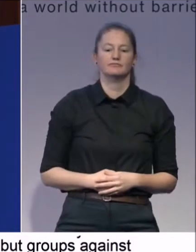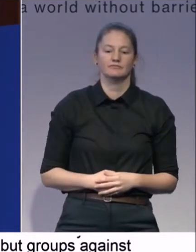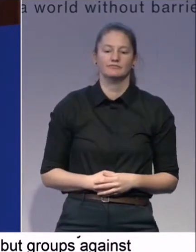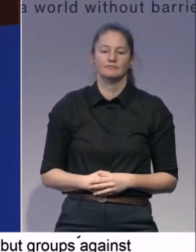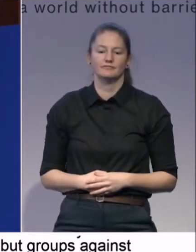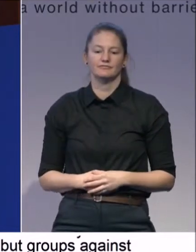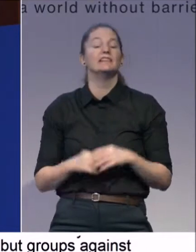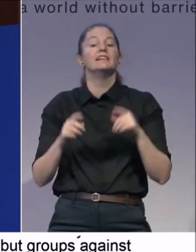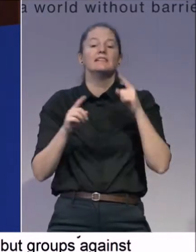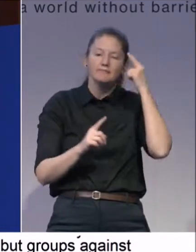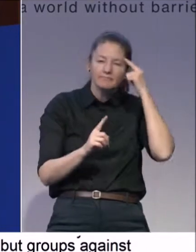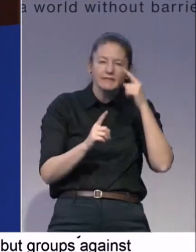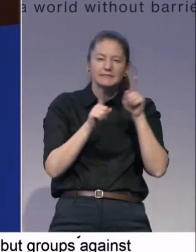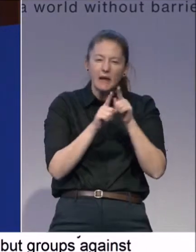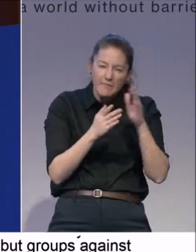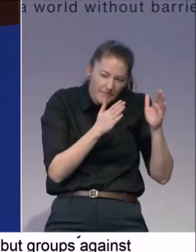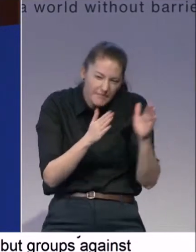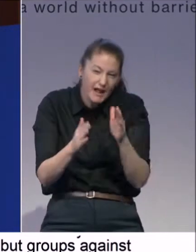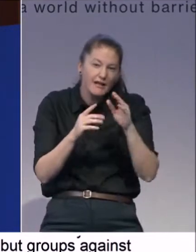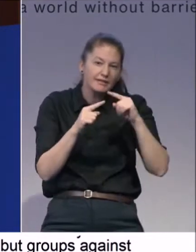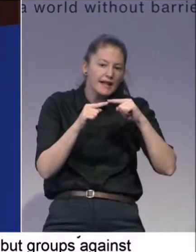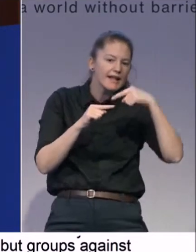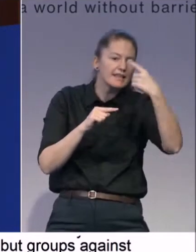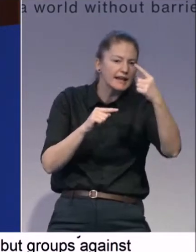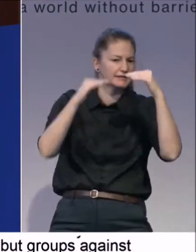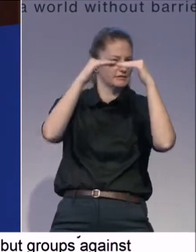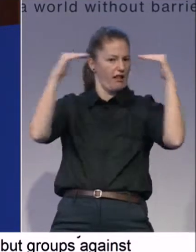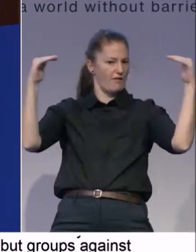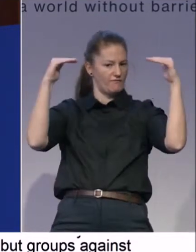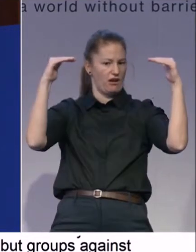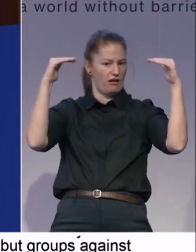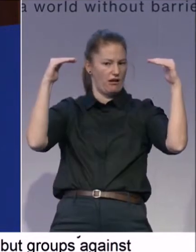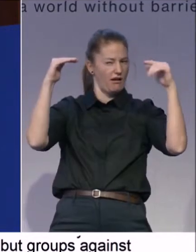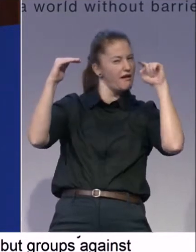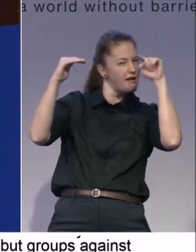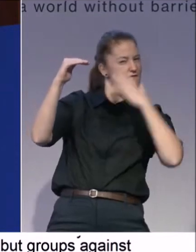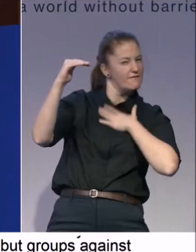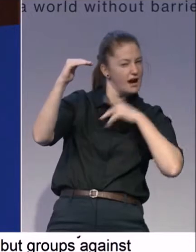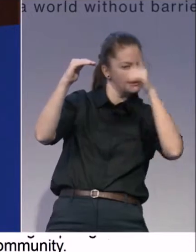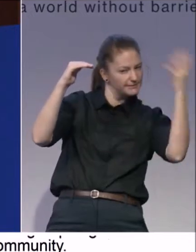stop, and not only talk, not stop,